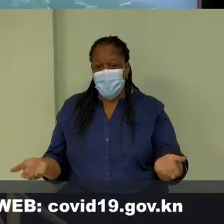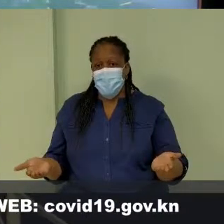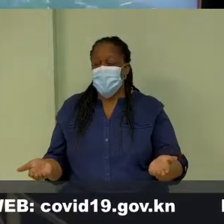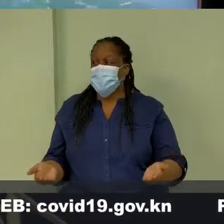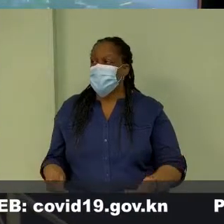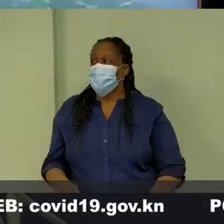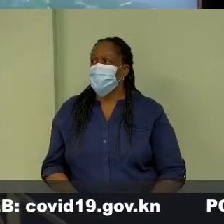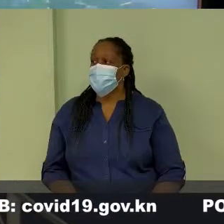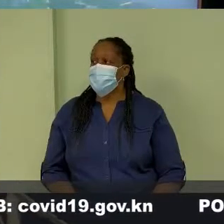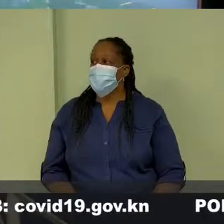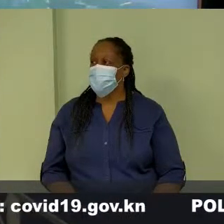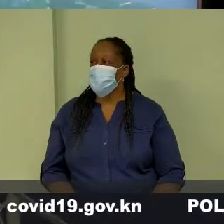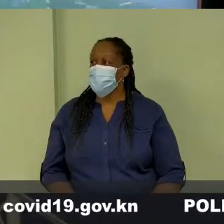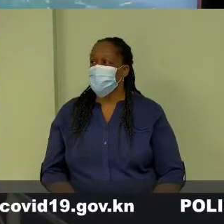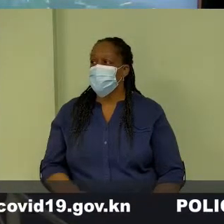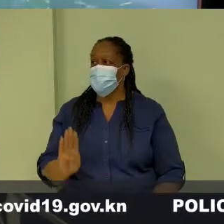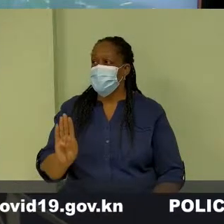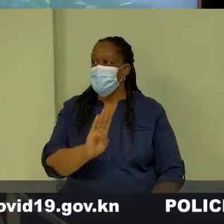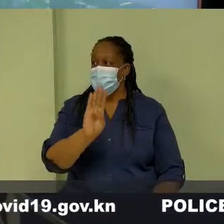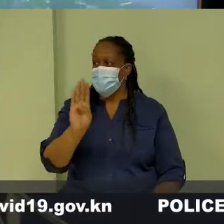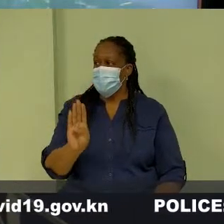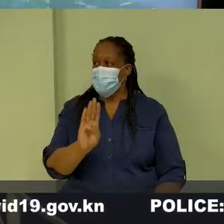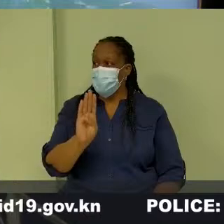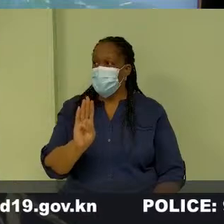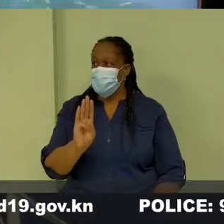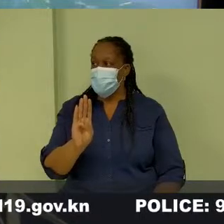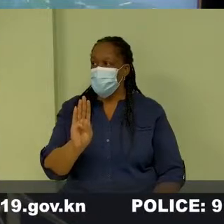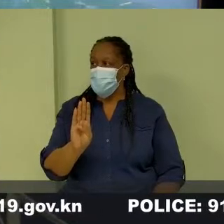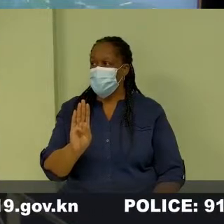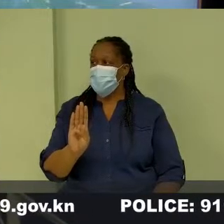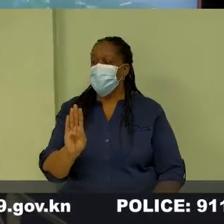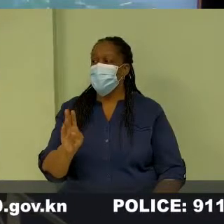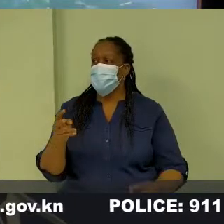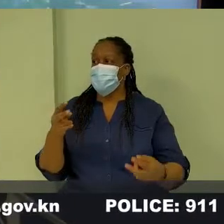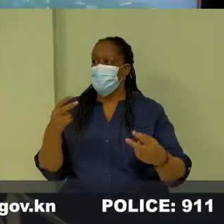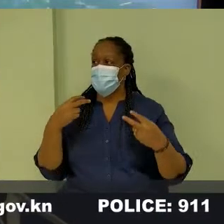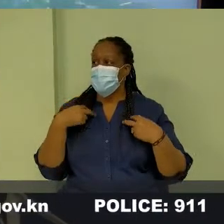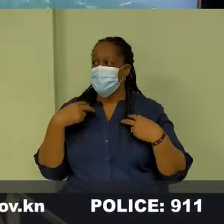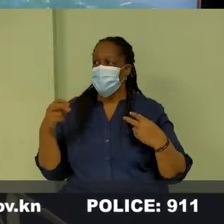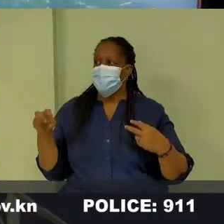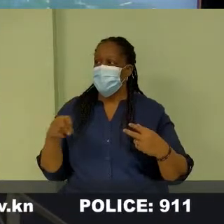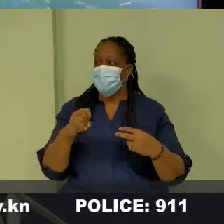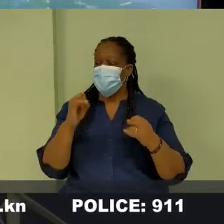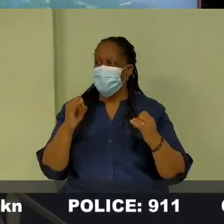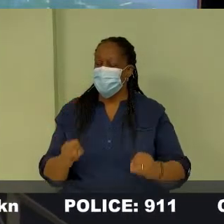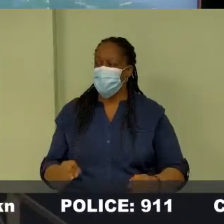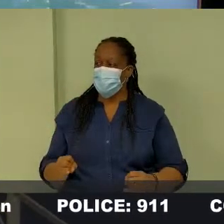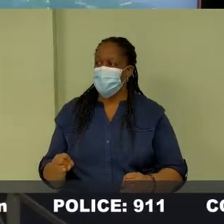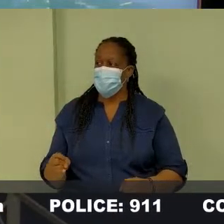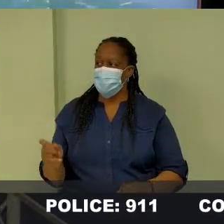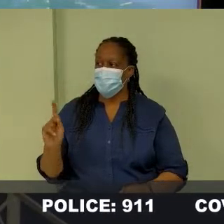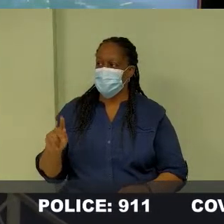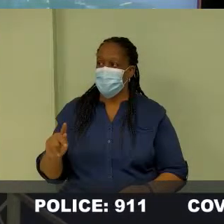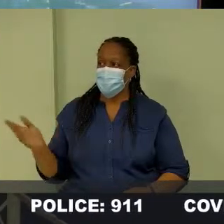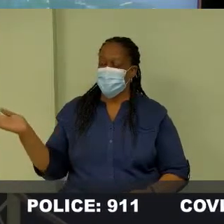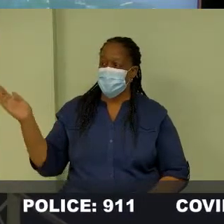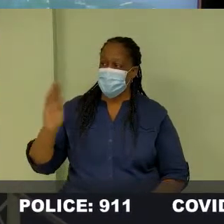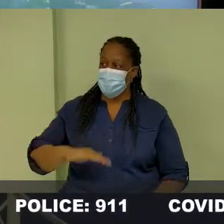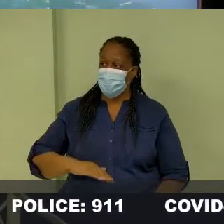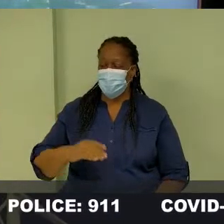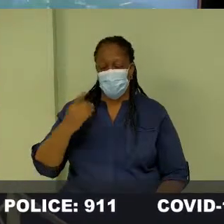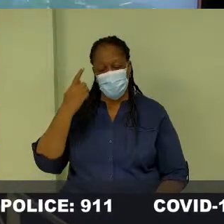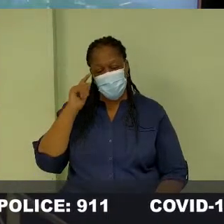one, Barbados has recently welcomed the option of tourists staying on the island for work